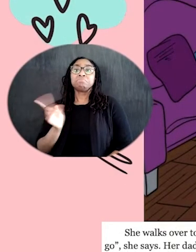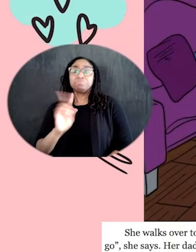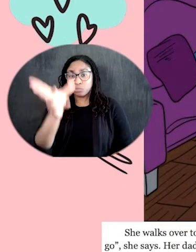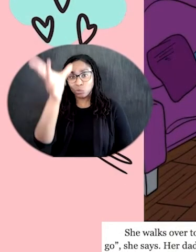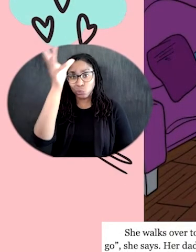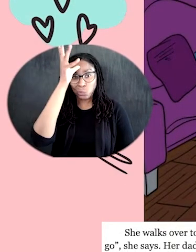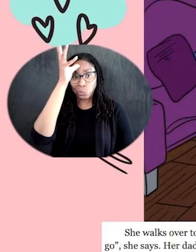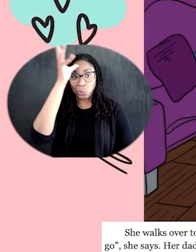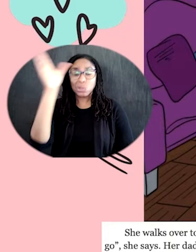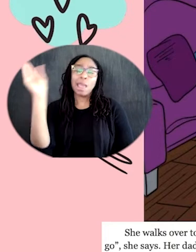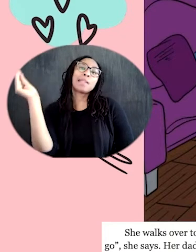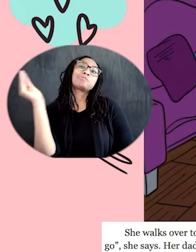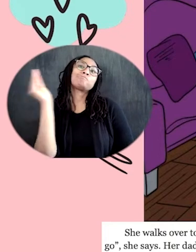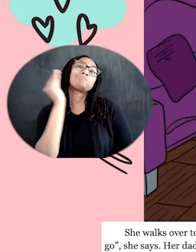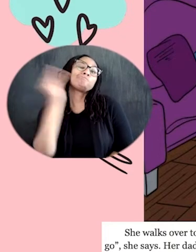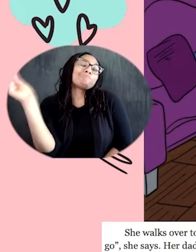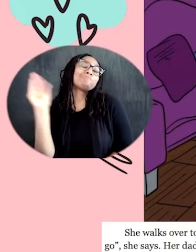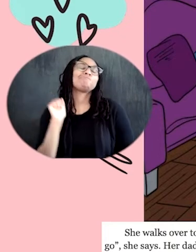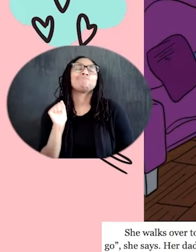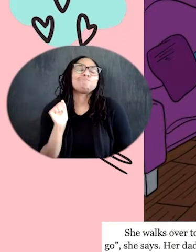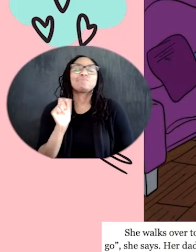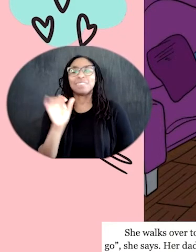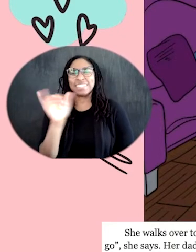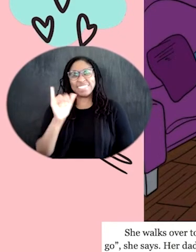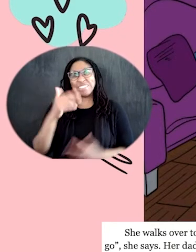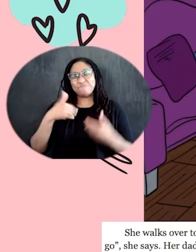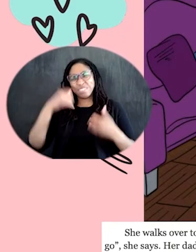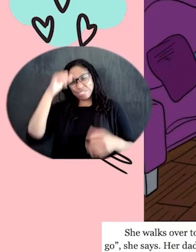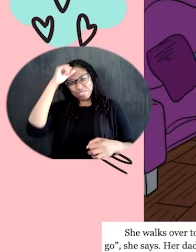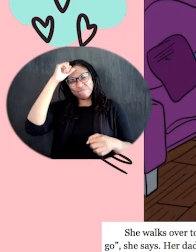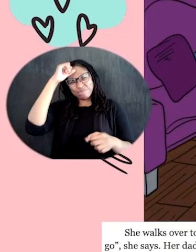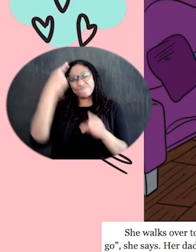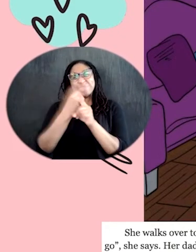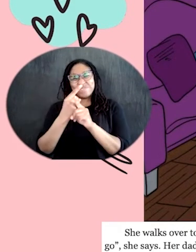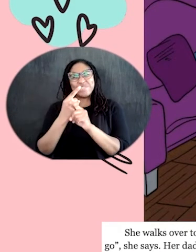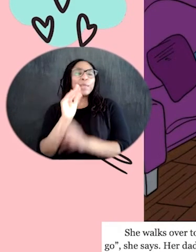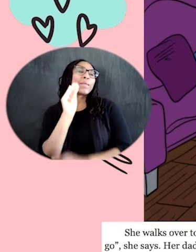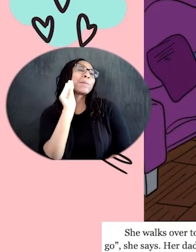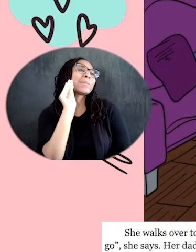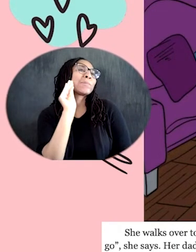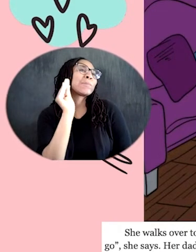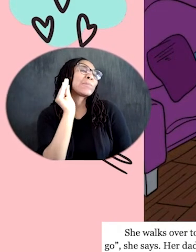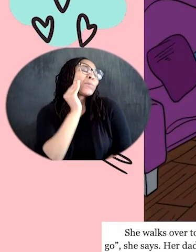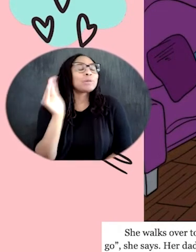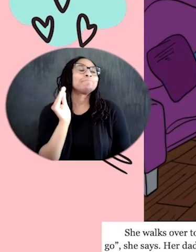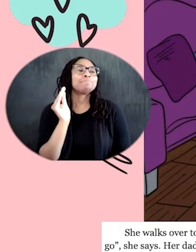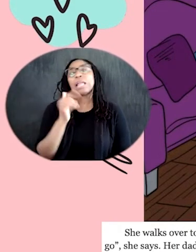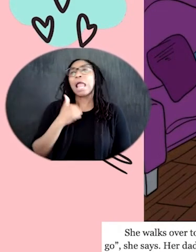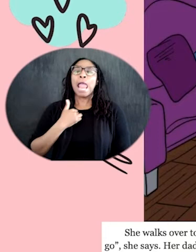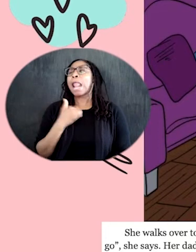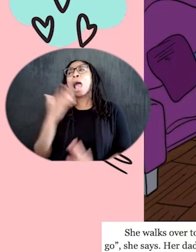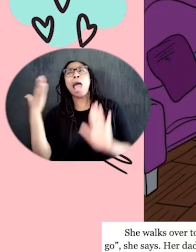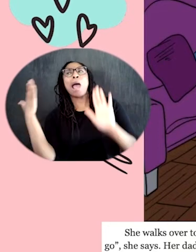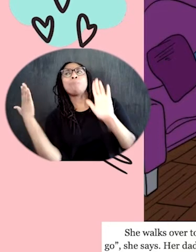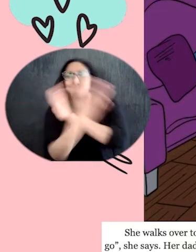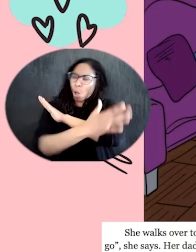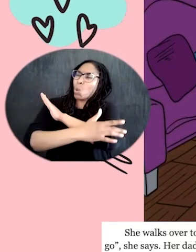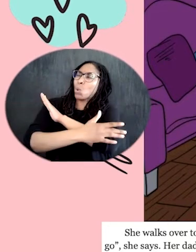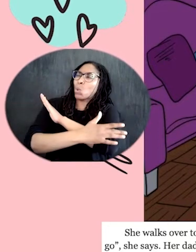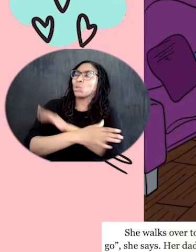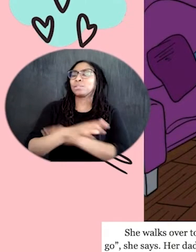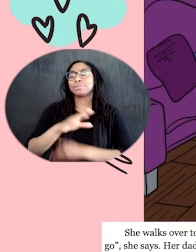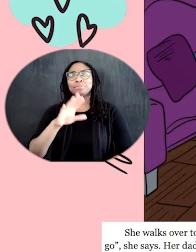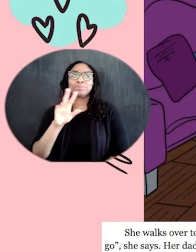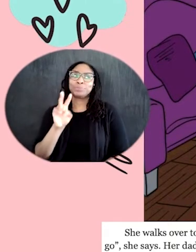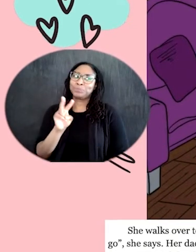She walks over to her dad and kisses him on the cheek and does the same to her younger brother. "And away I go," she